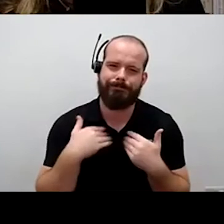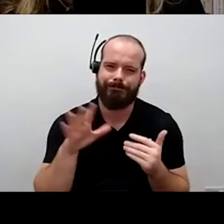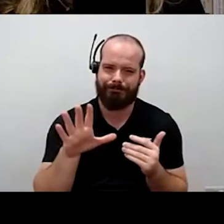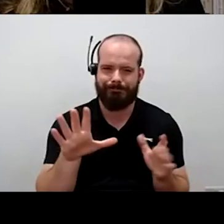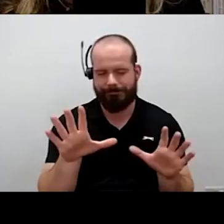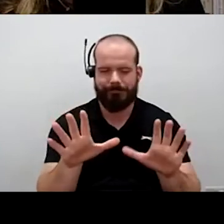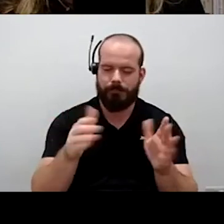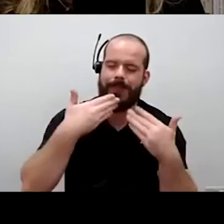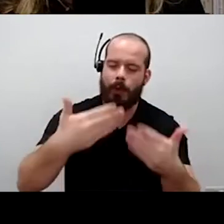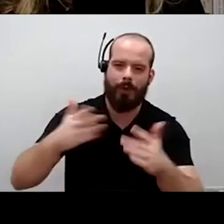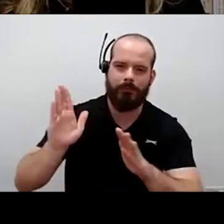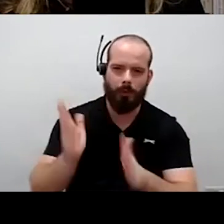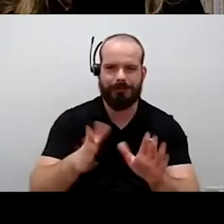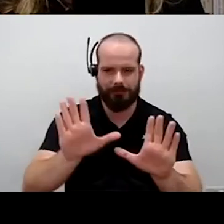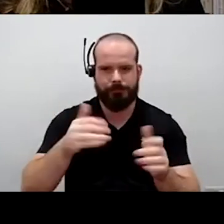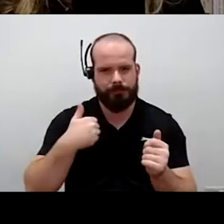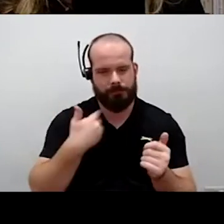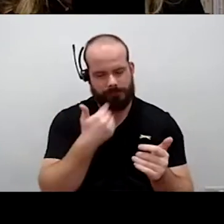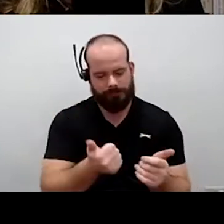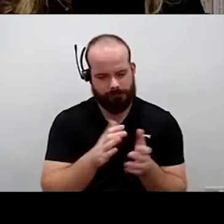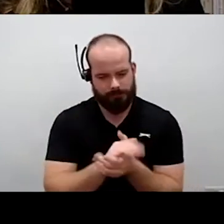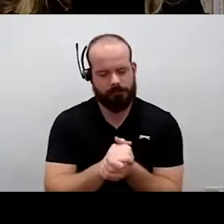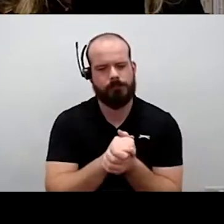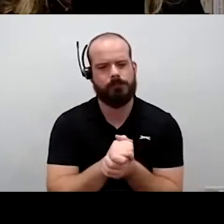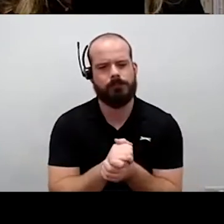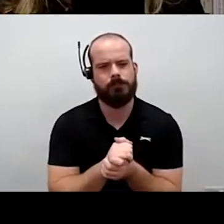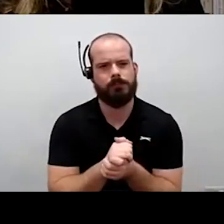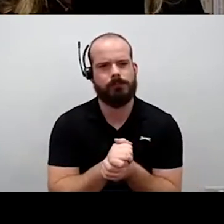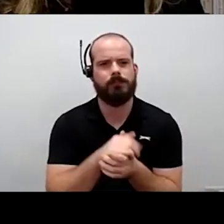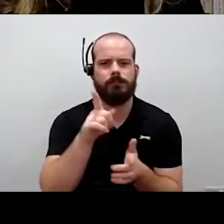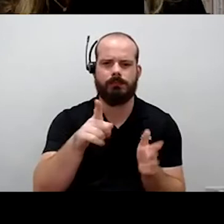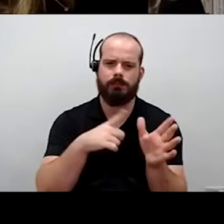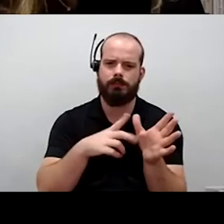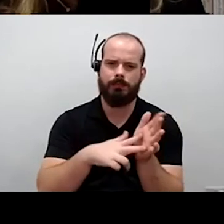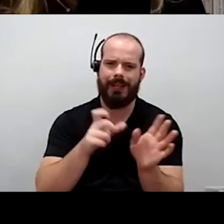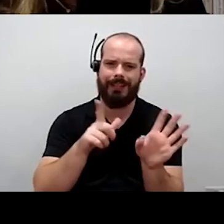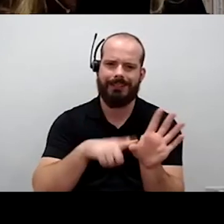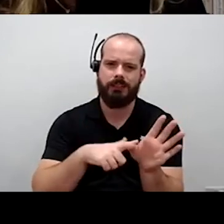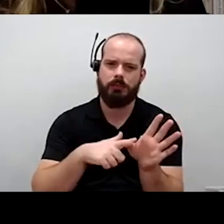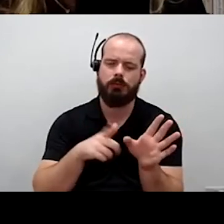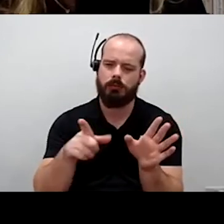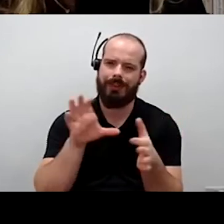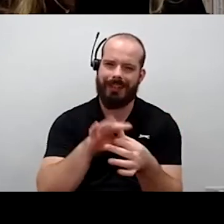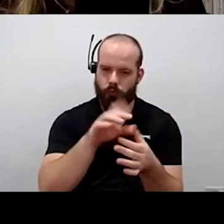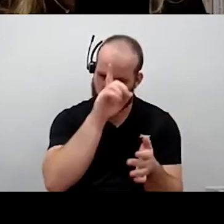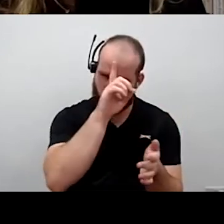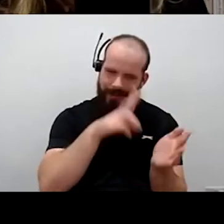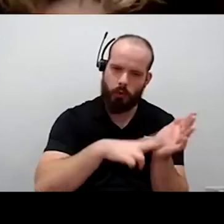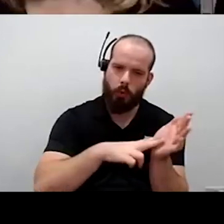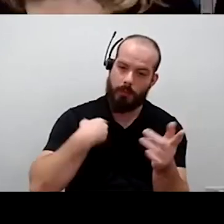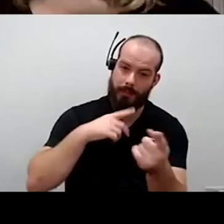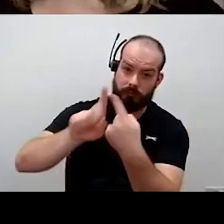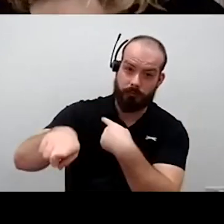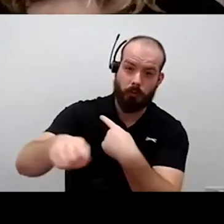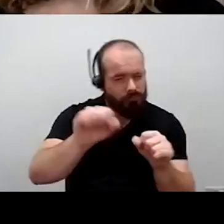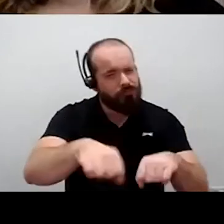Yeah, thank you, Alice, for the kind introduction. But I mean, since Andy was talking about nuclear and he hinted to Germany, can I respond to that? Or is